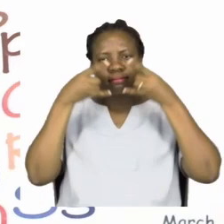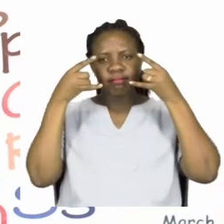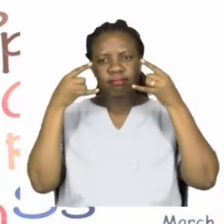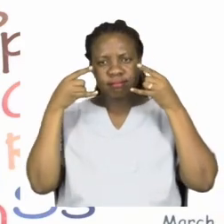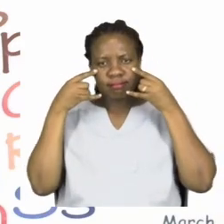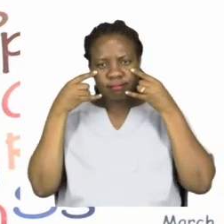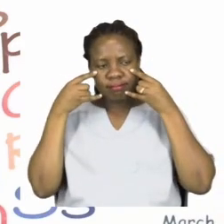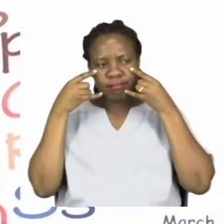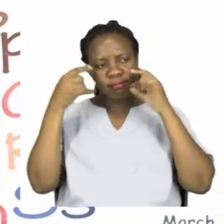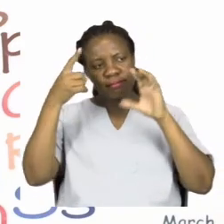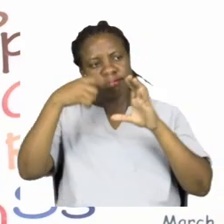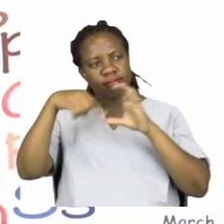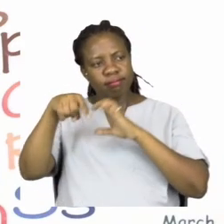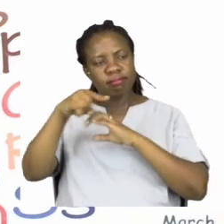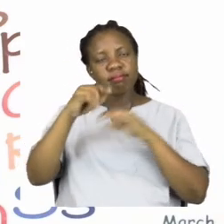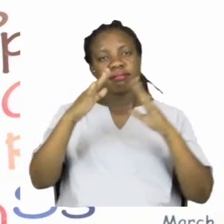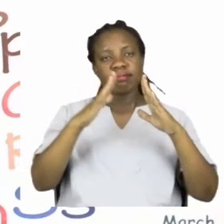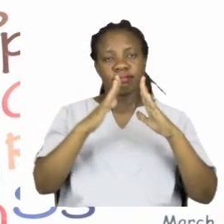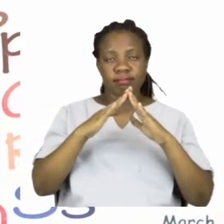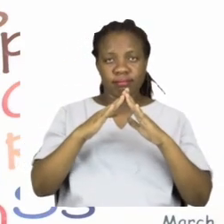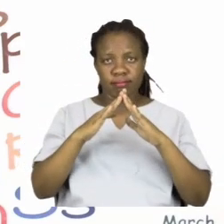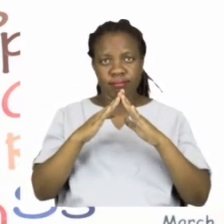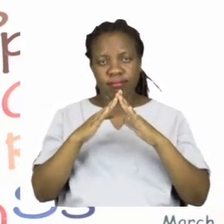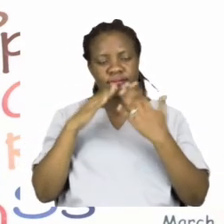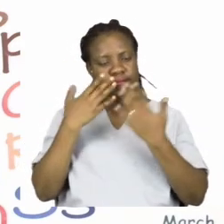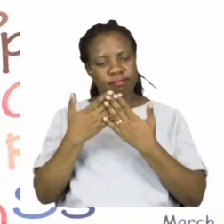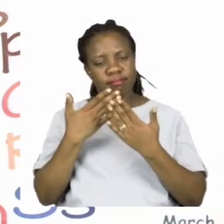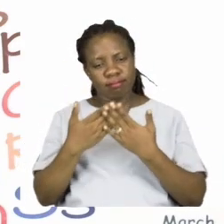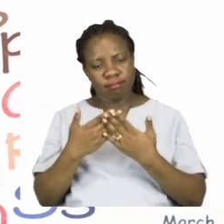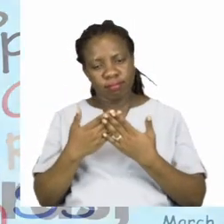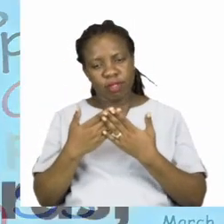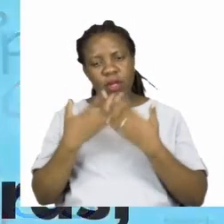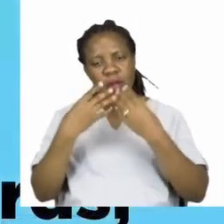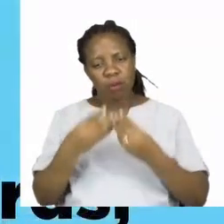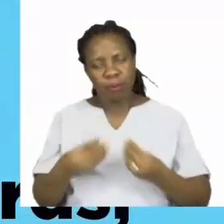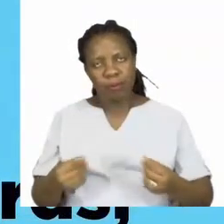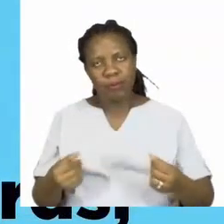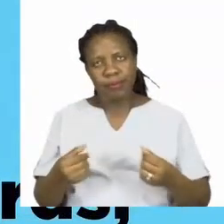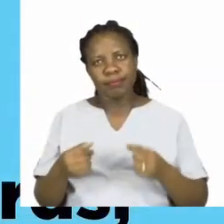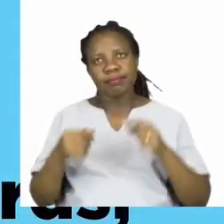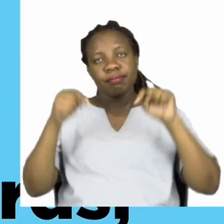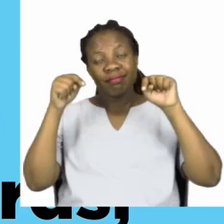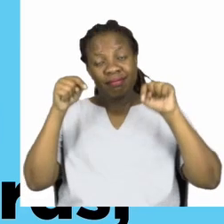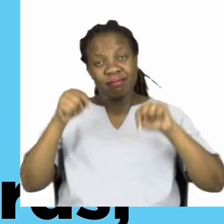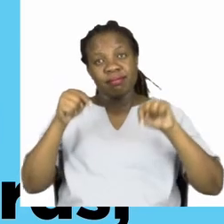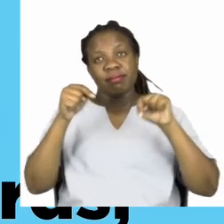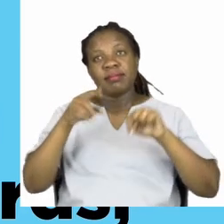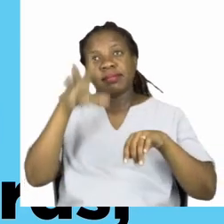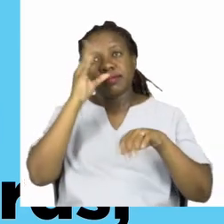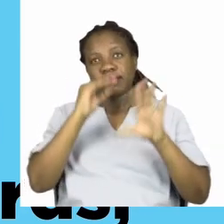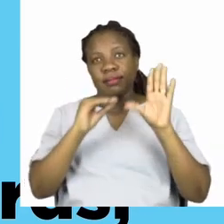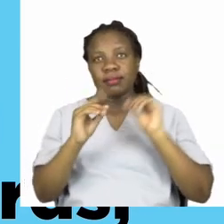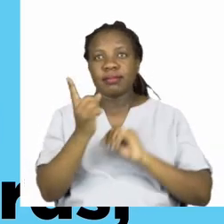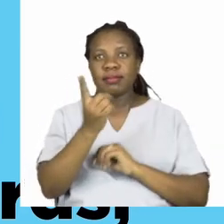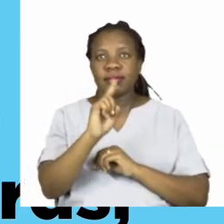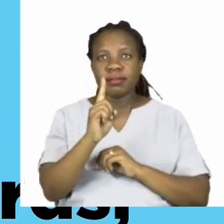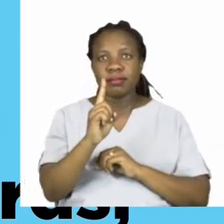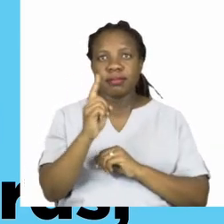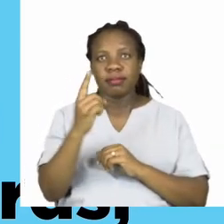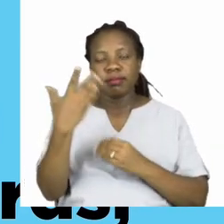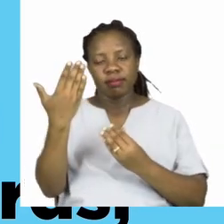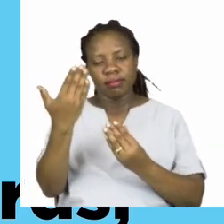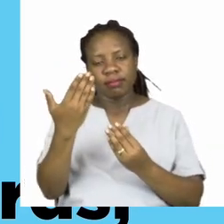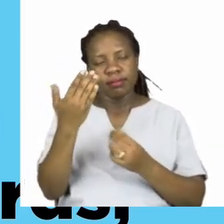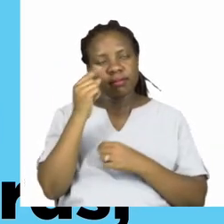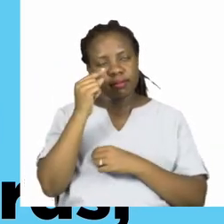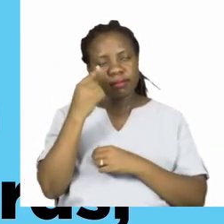in public. Make sure your hands are dry before you touch anything else. For today's lesson, we will be talking about